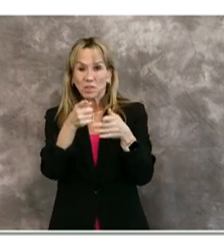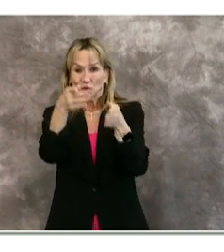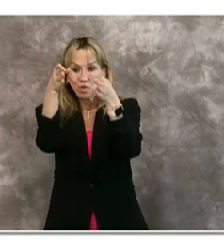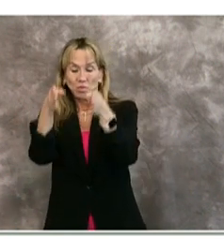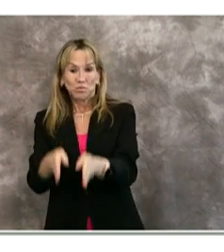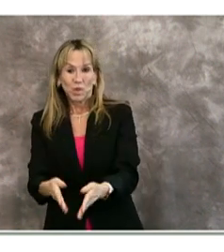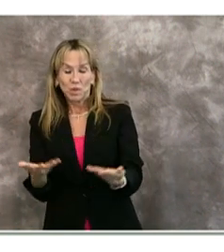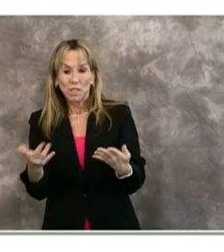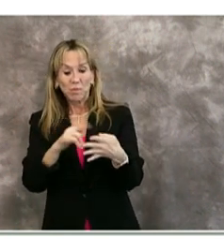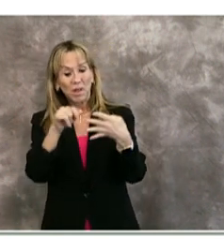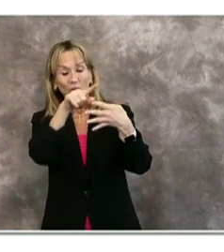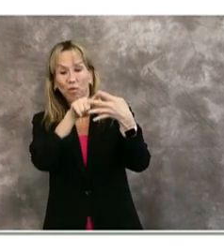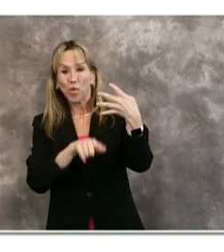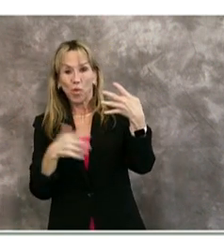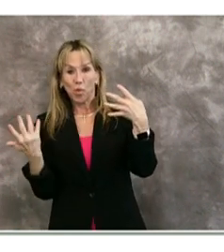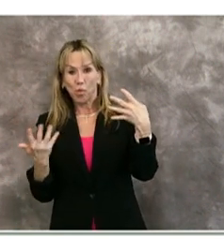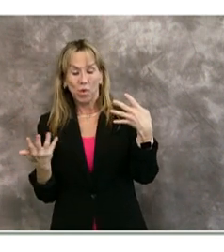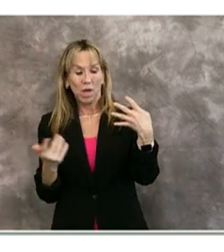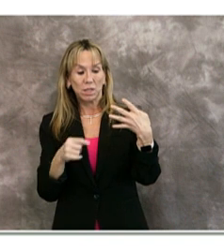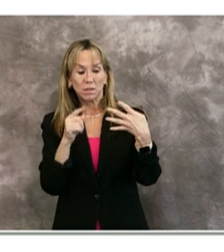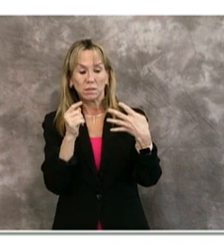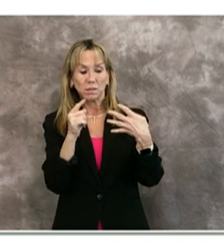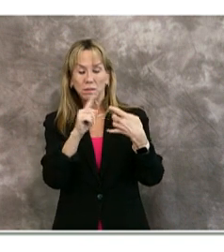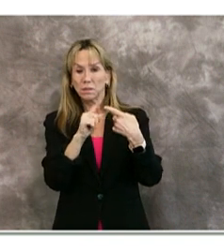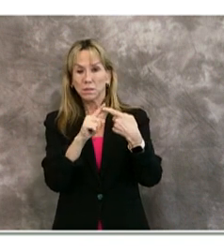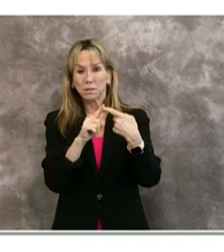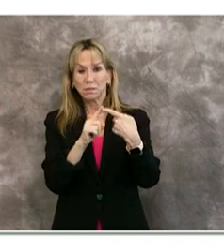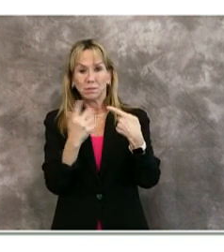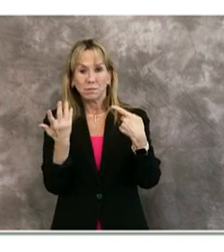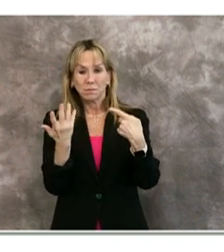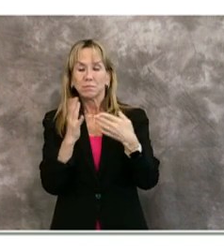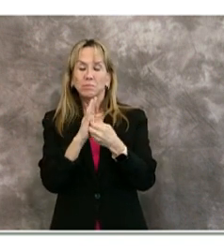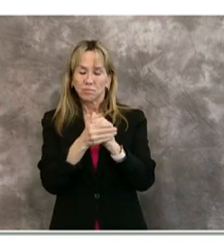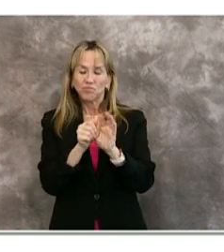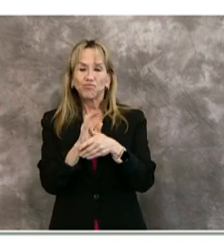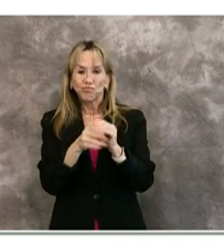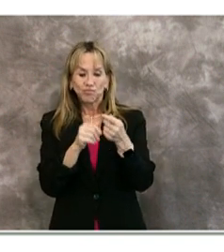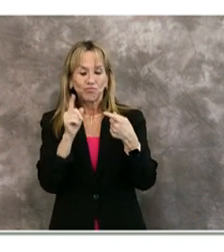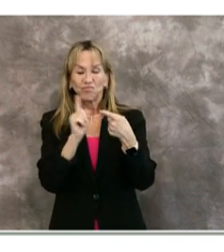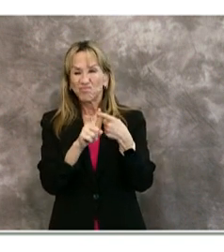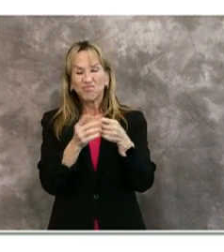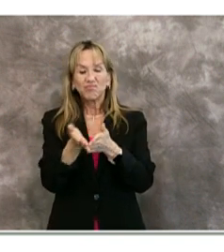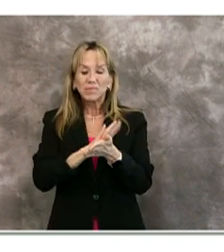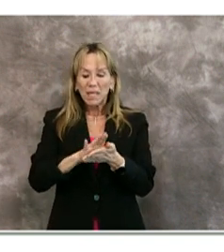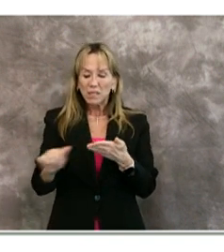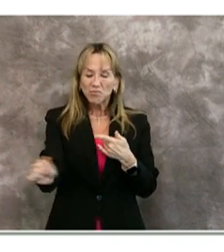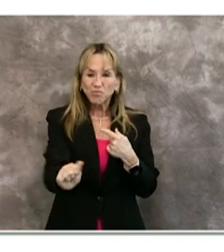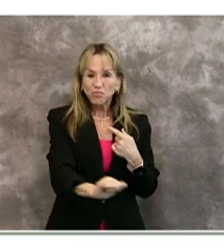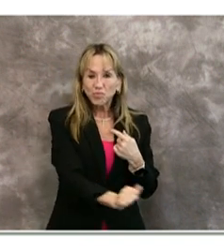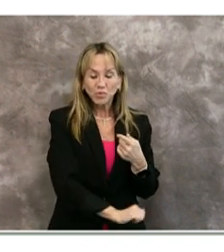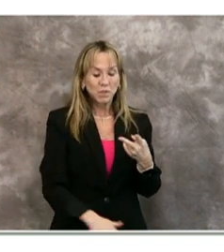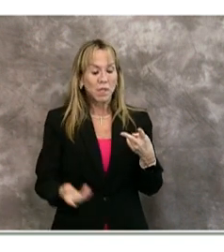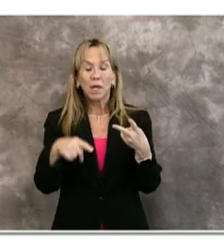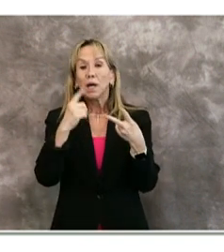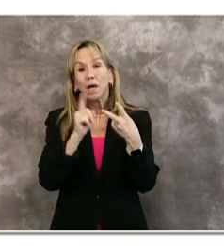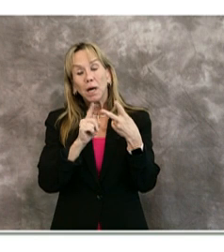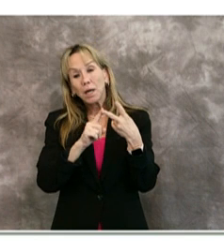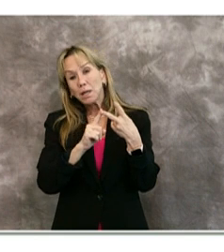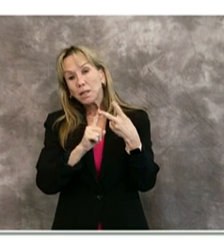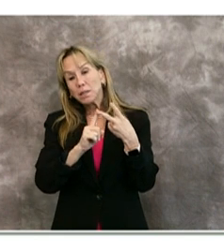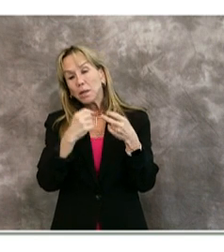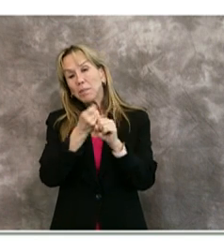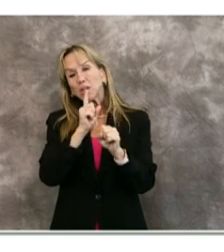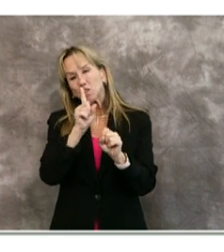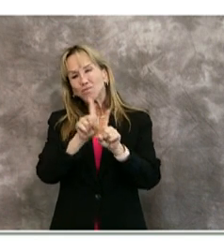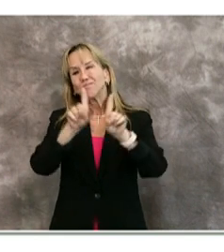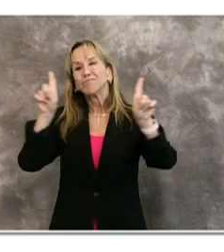are to practice safe or hand hygiene as well as sanitation. The second is to maintain